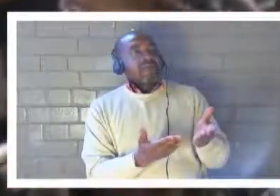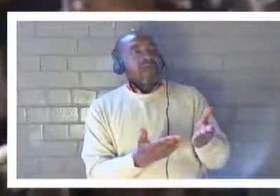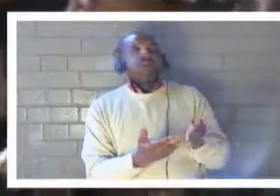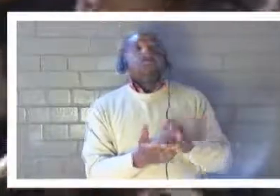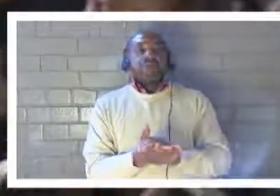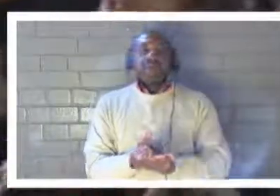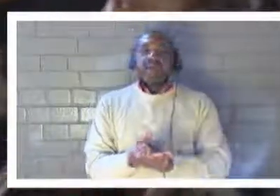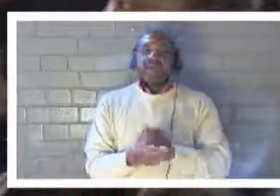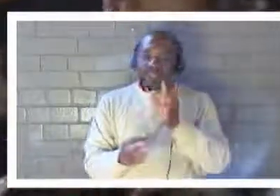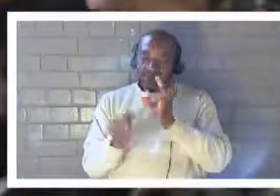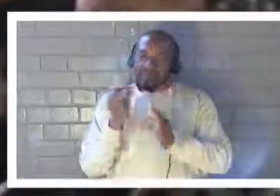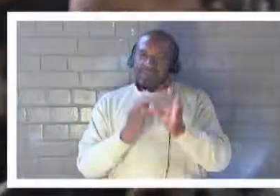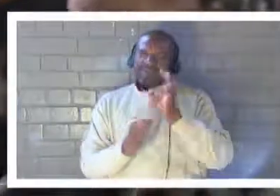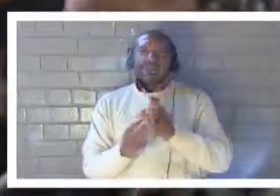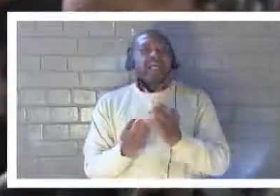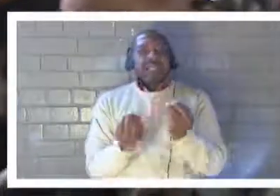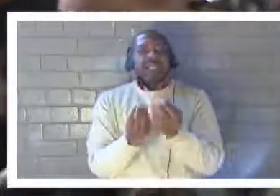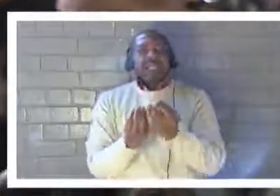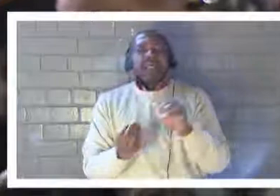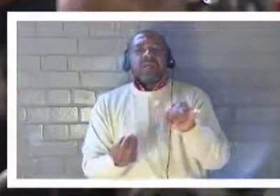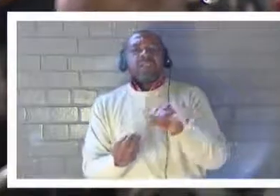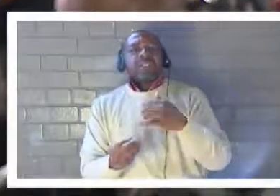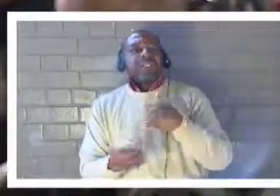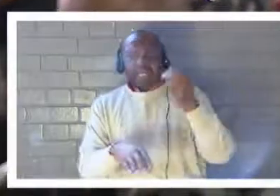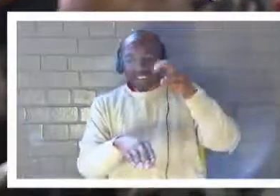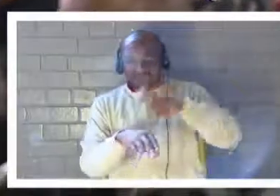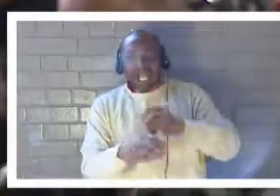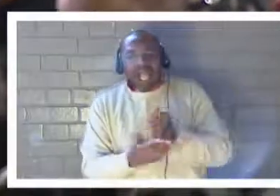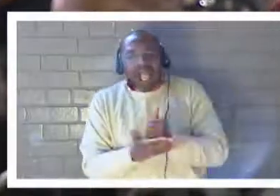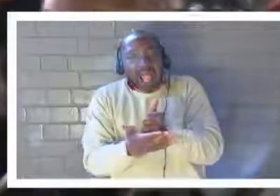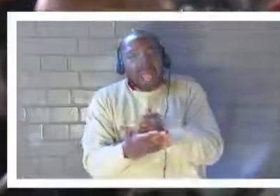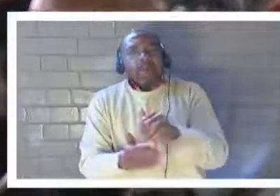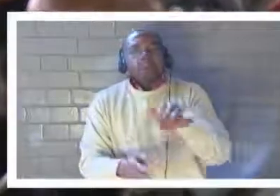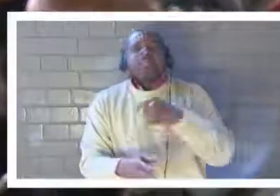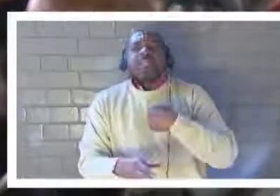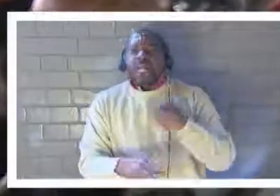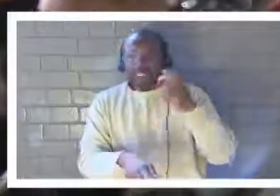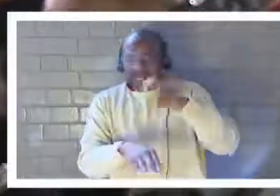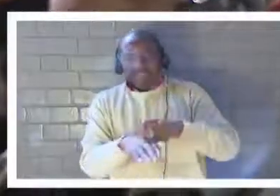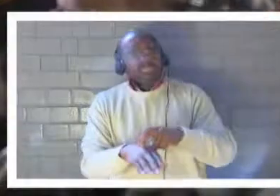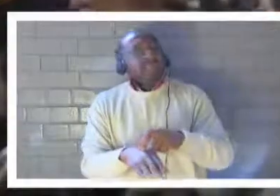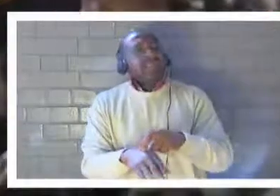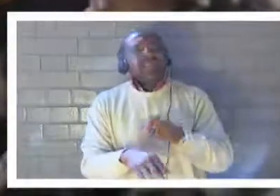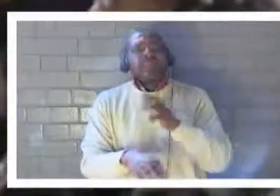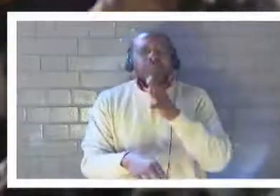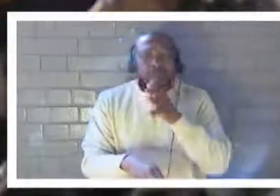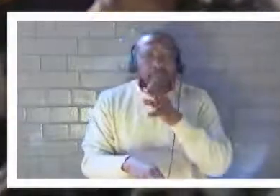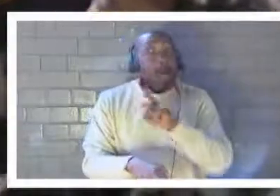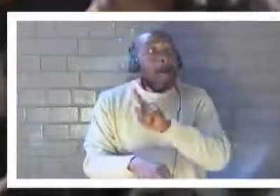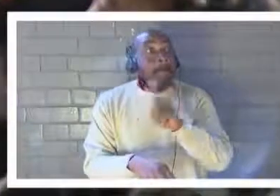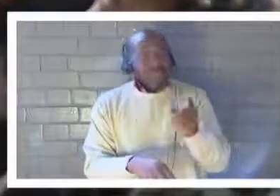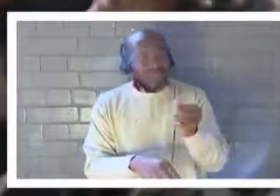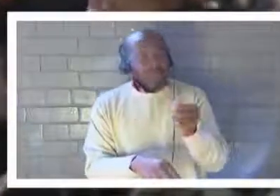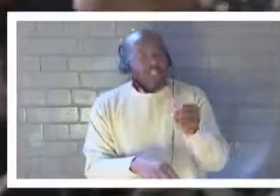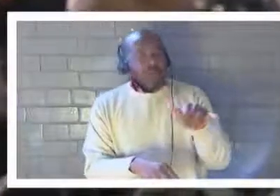services, and the other thing is insufficient budget. The problem that we have is that,